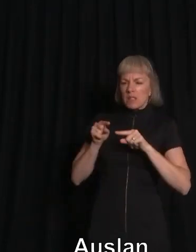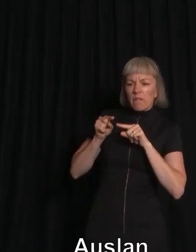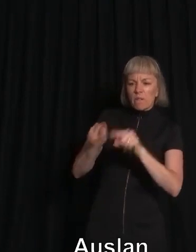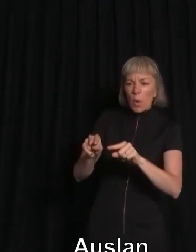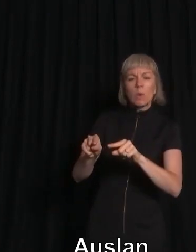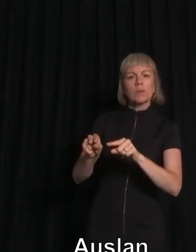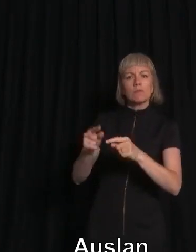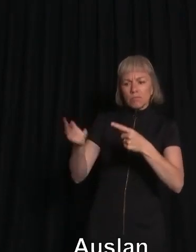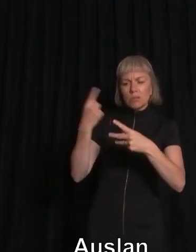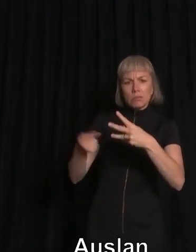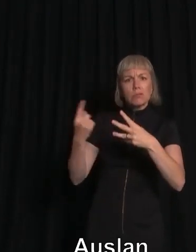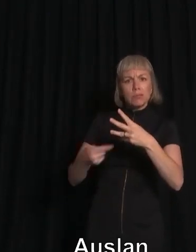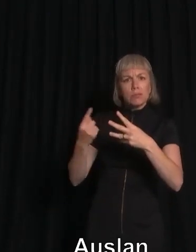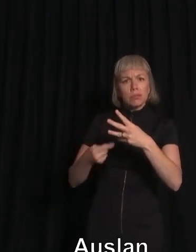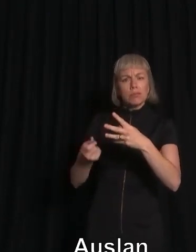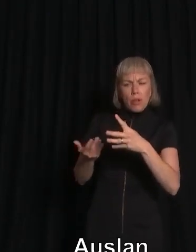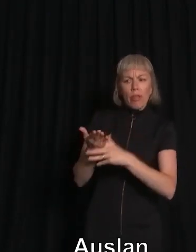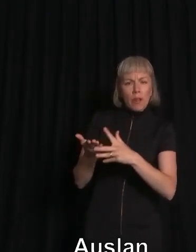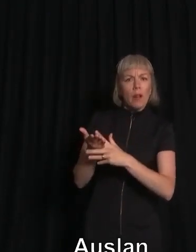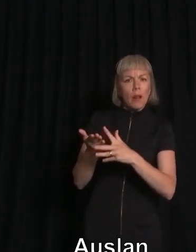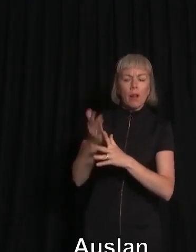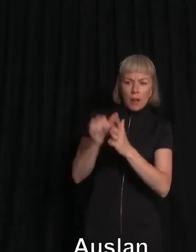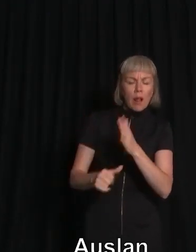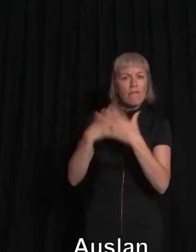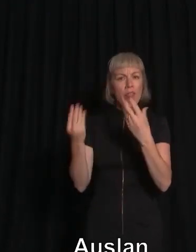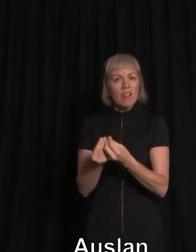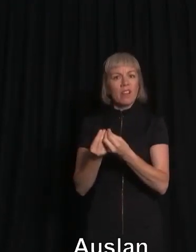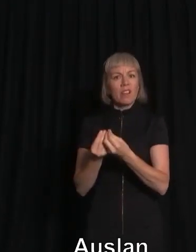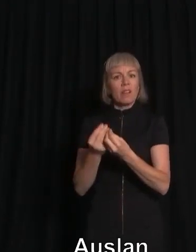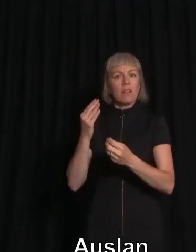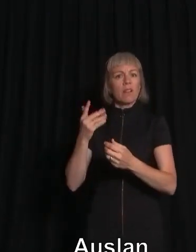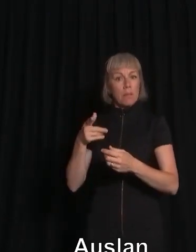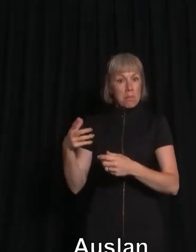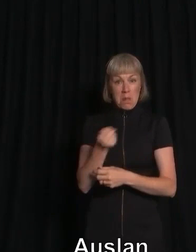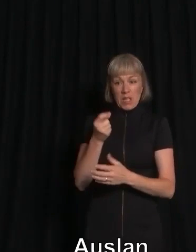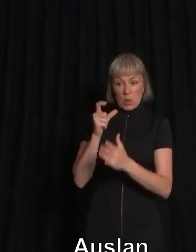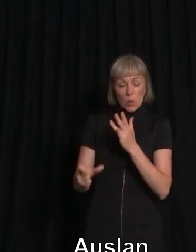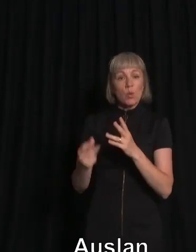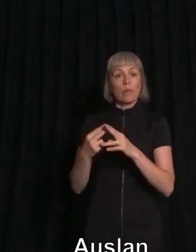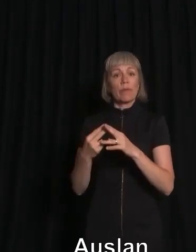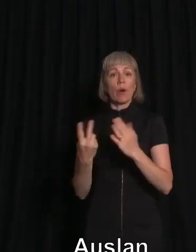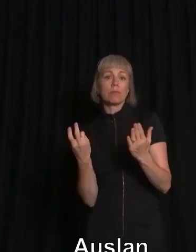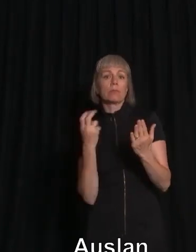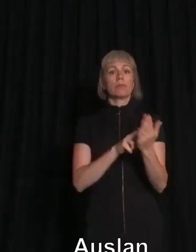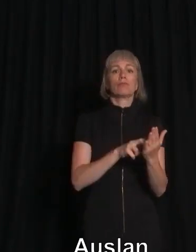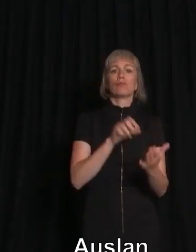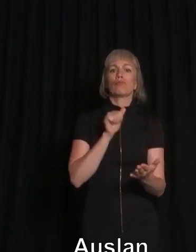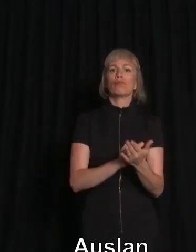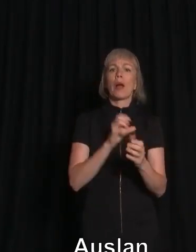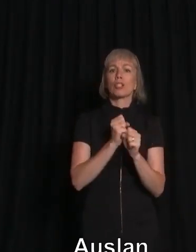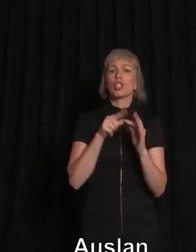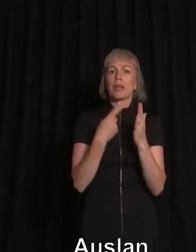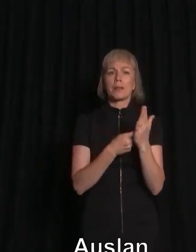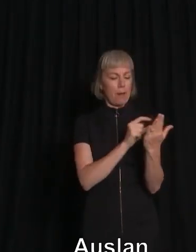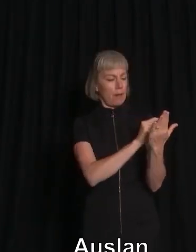birth certificate or other ID that makes them able to move through life to be treated with dignity and respect in their affirmed gender. Yeah. So that's what we're talking about here.